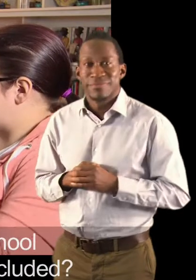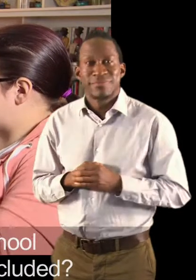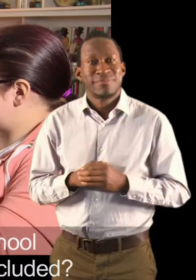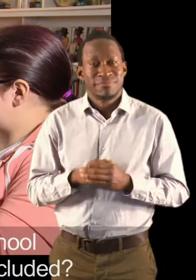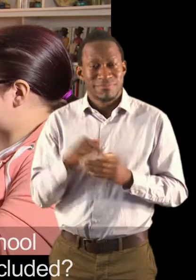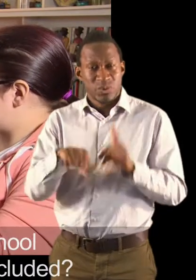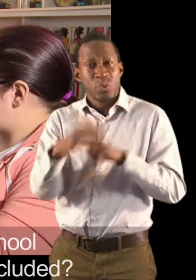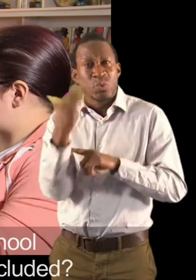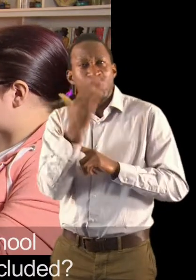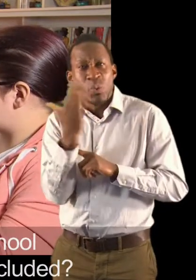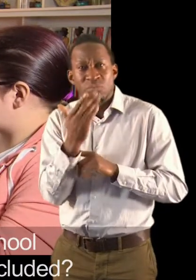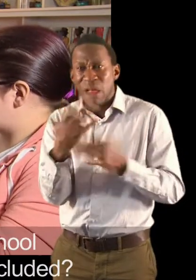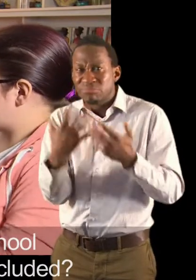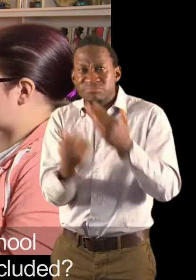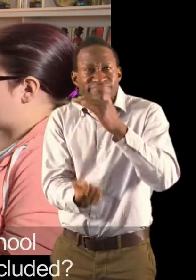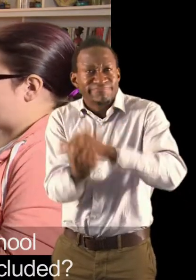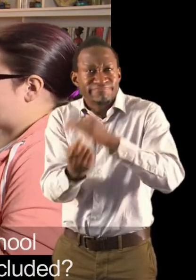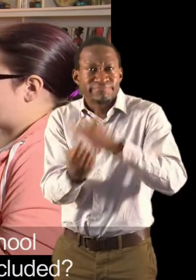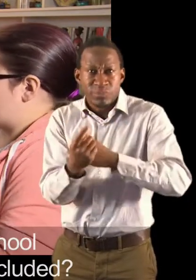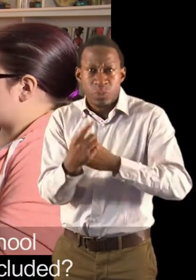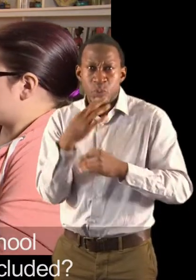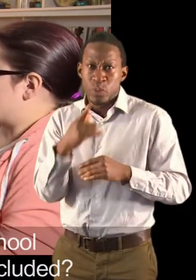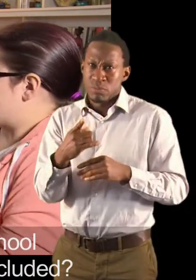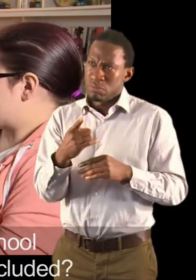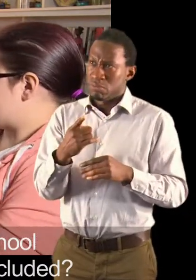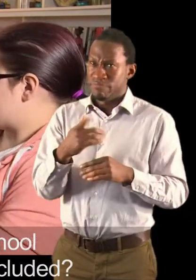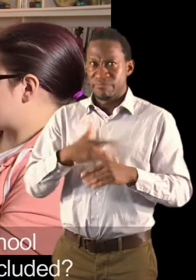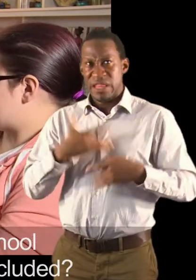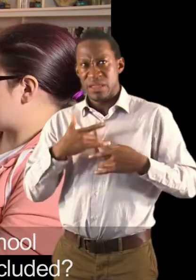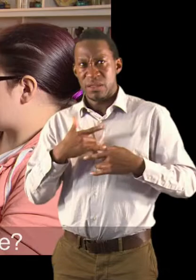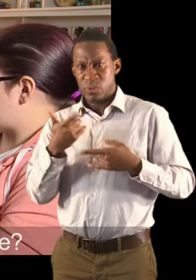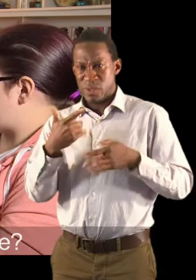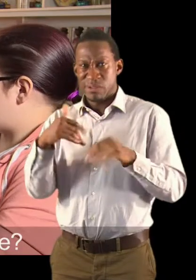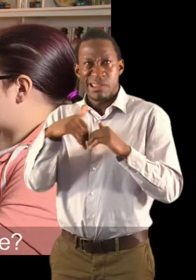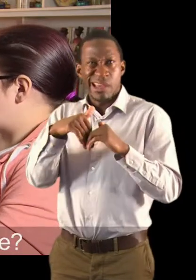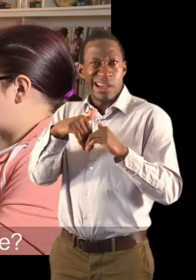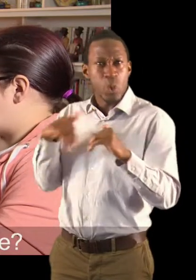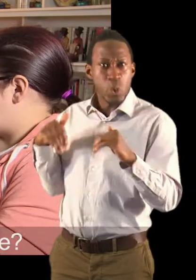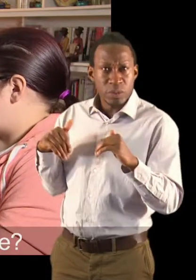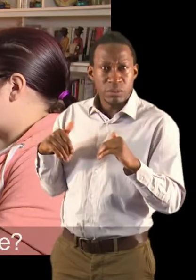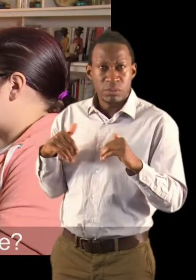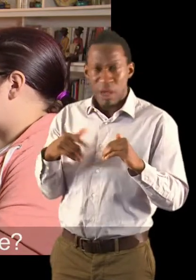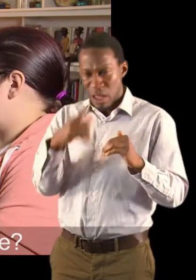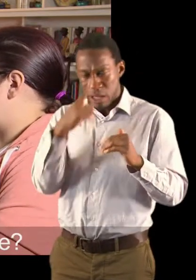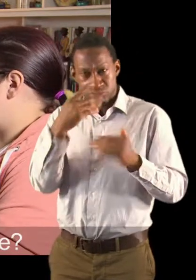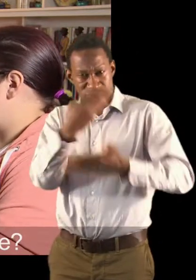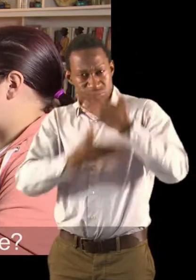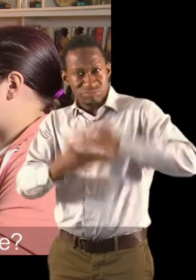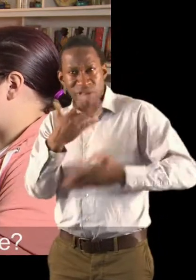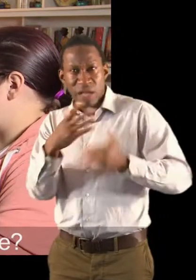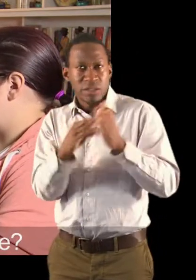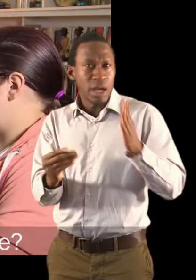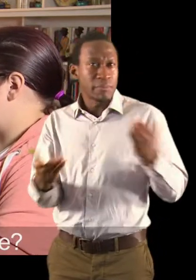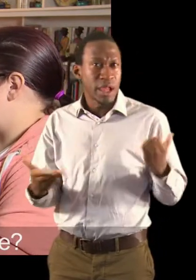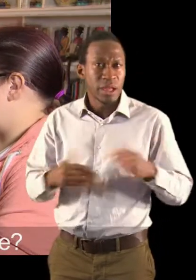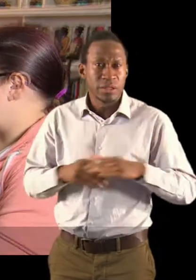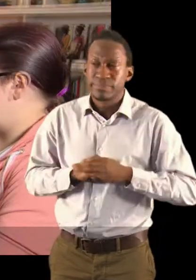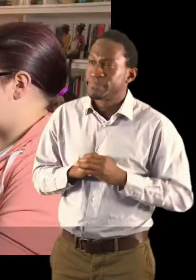Was there any time at school where you felt you were not included? Can you give an example?